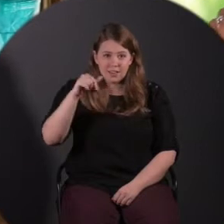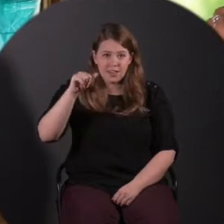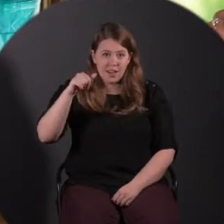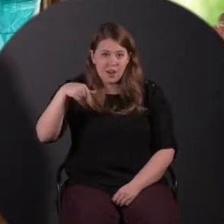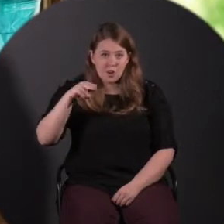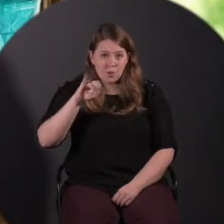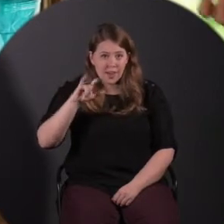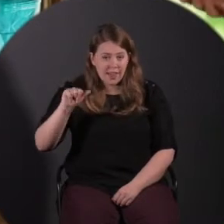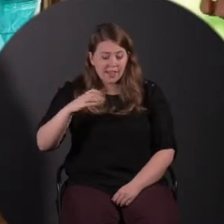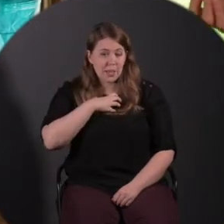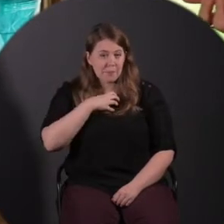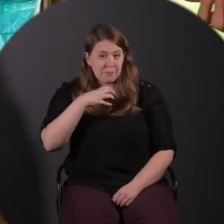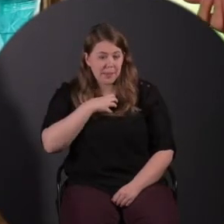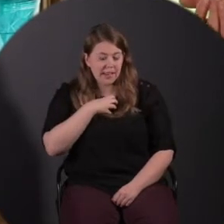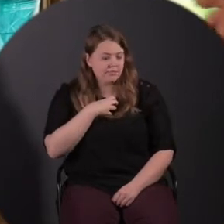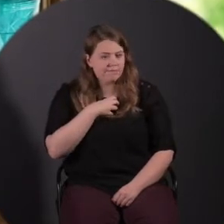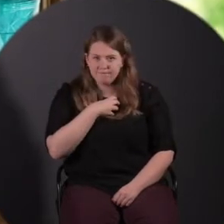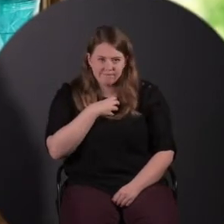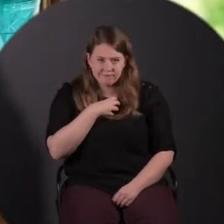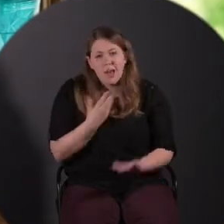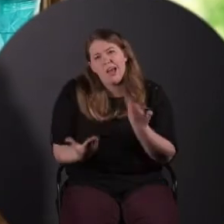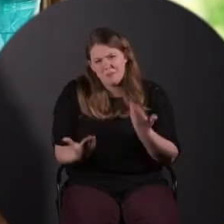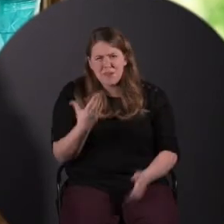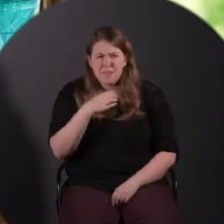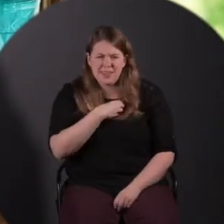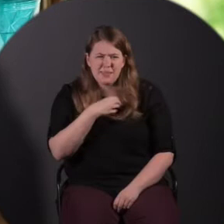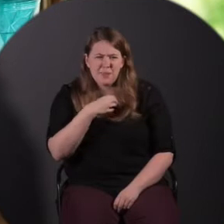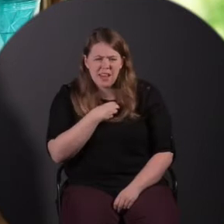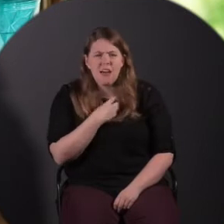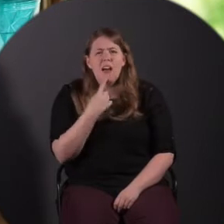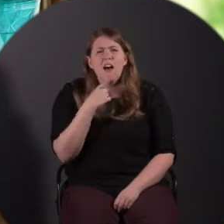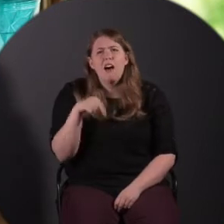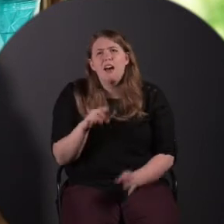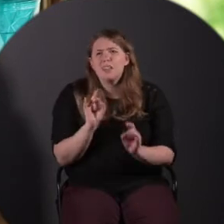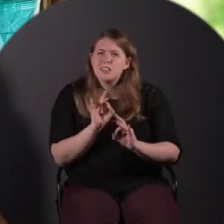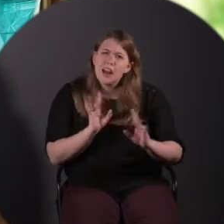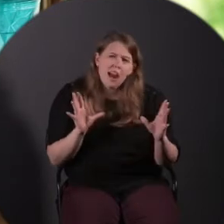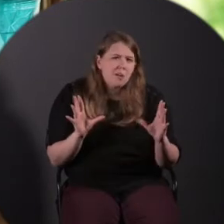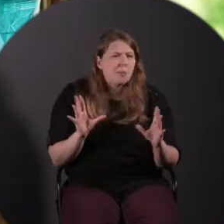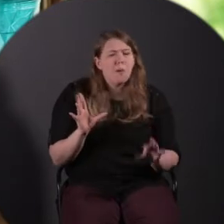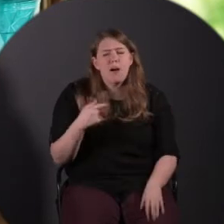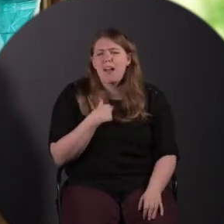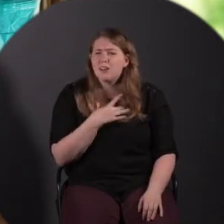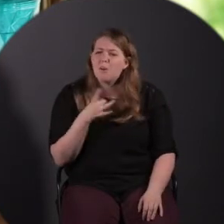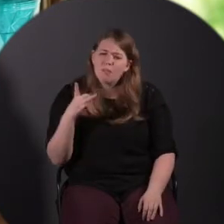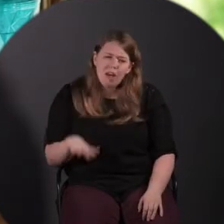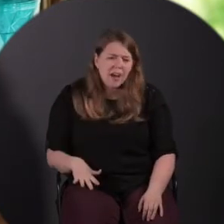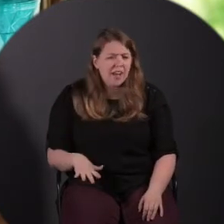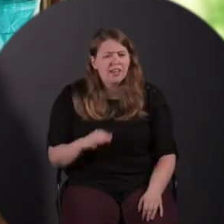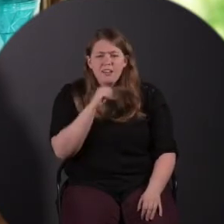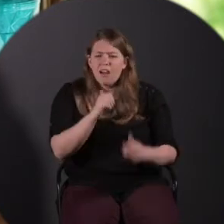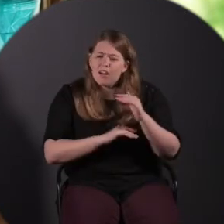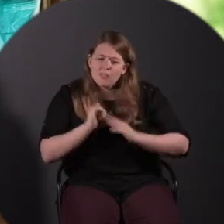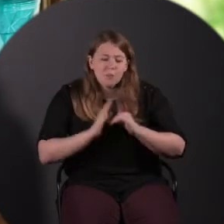to complain. Maybe they did. We don't know. They don't say this is terrible. This isn't our fault. This is outside of our comfort zone. Together, what